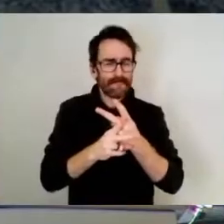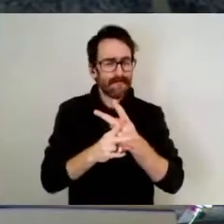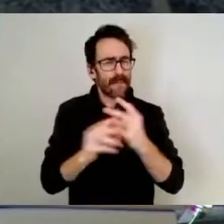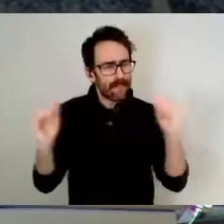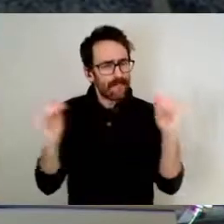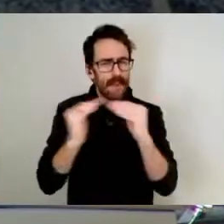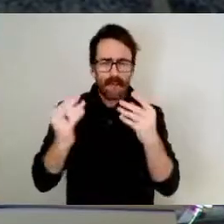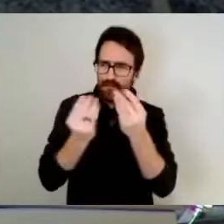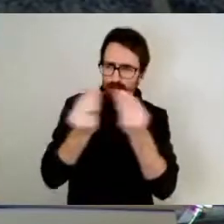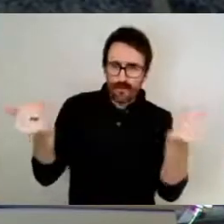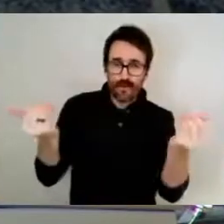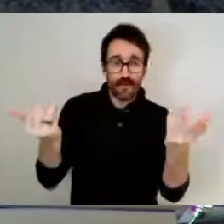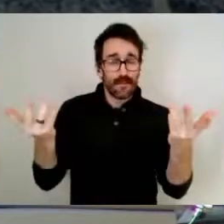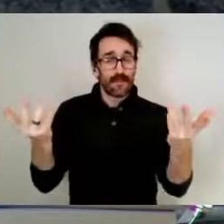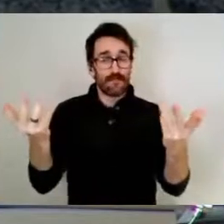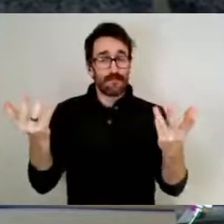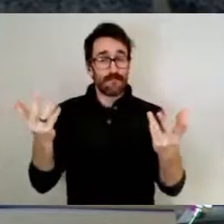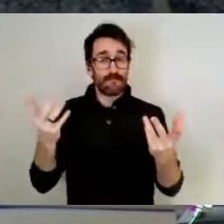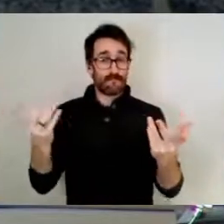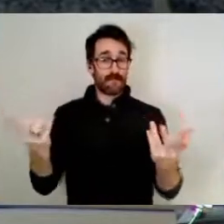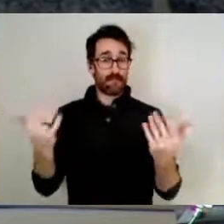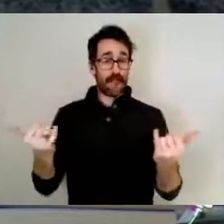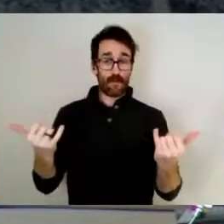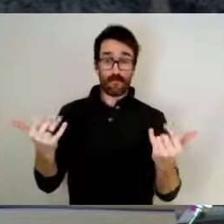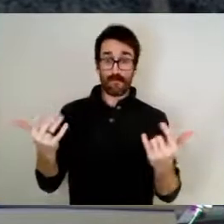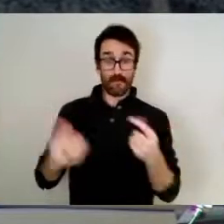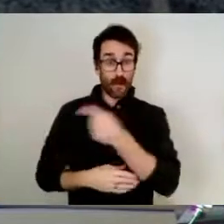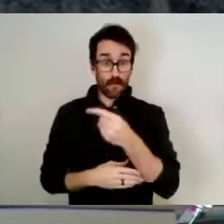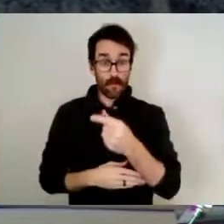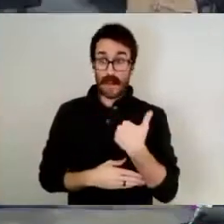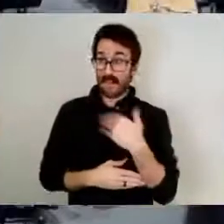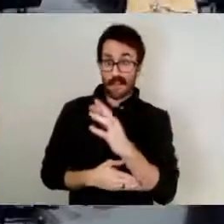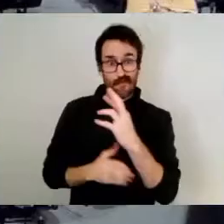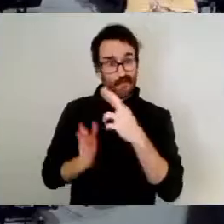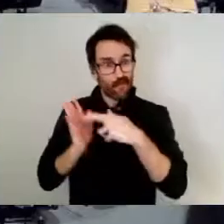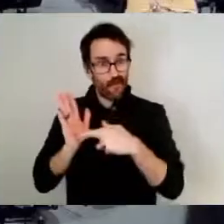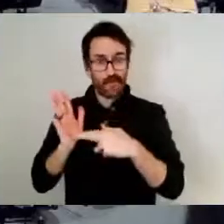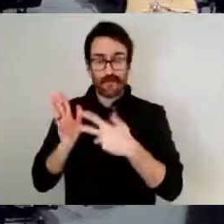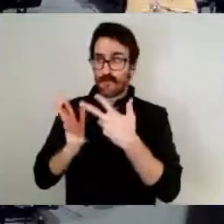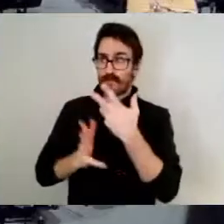no for now, but they said that they will be reviewing it.